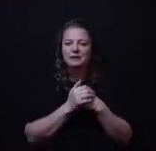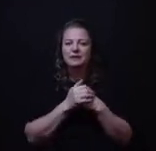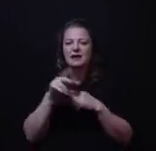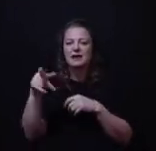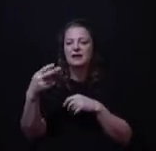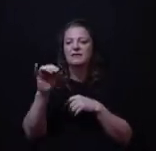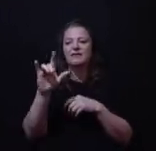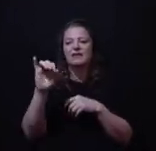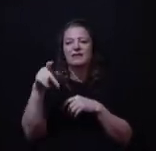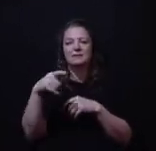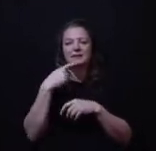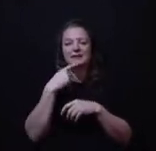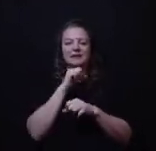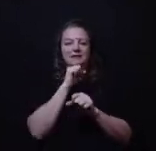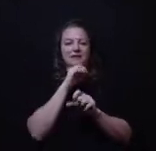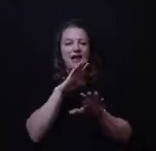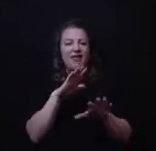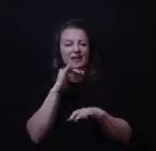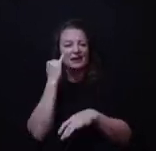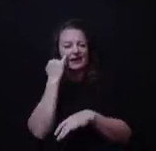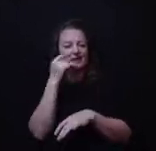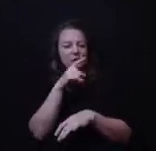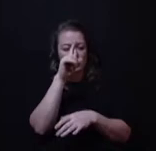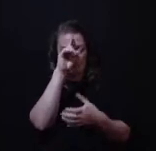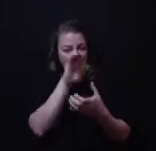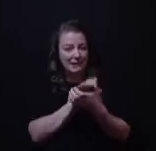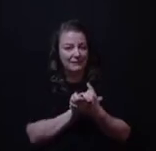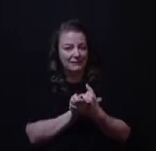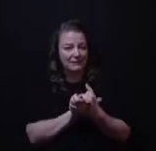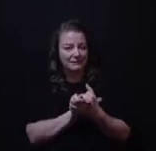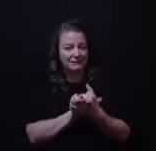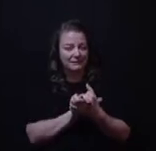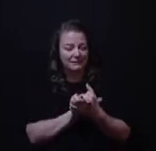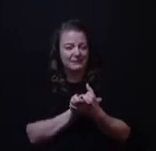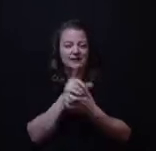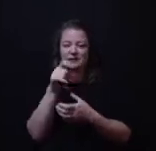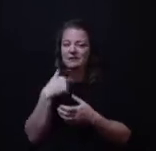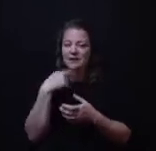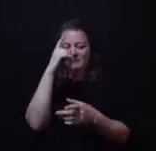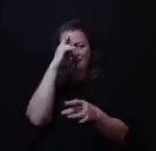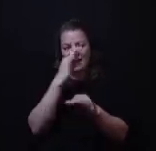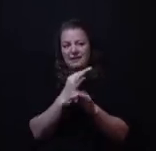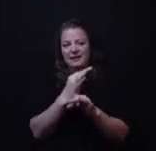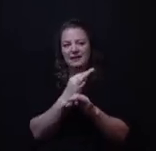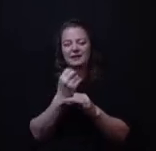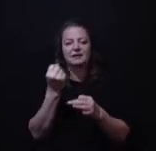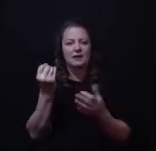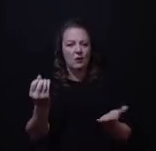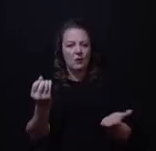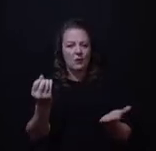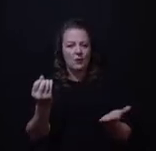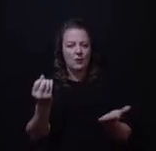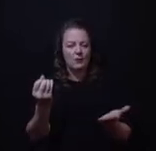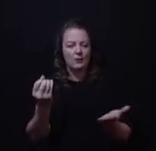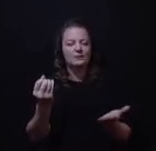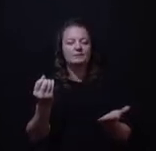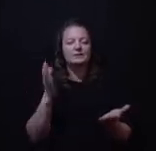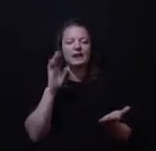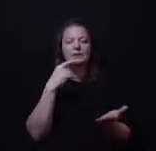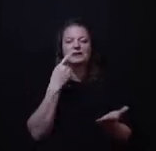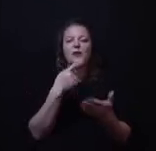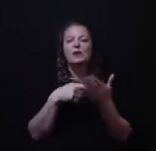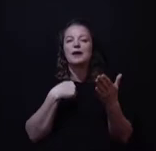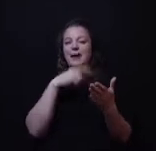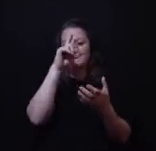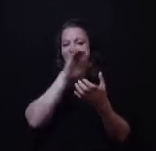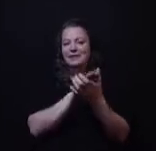nothing if you believe. There's the faith. So he said, I'll tell you what I believe. I